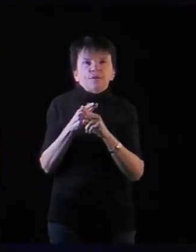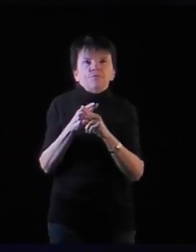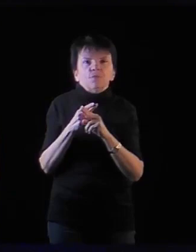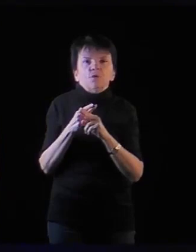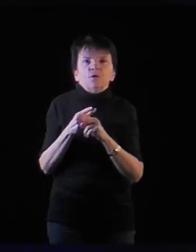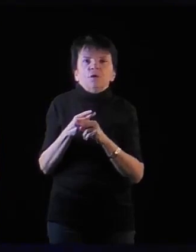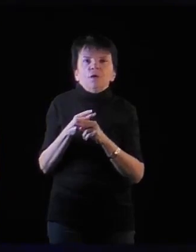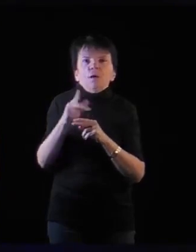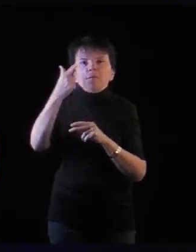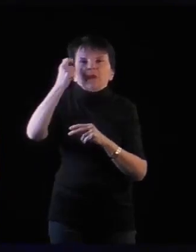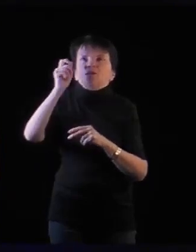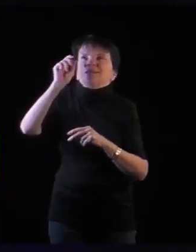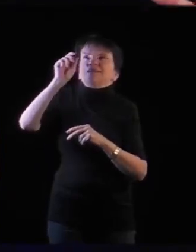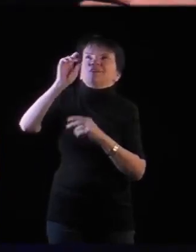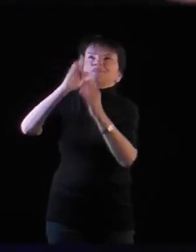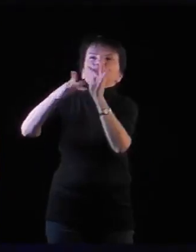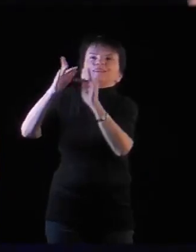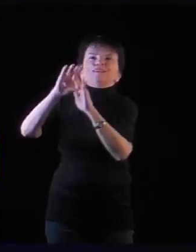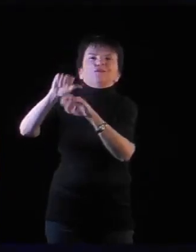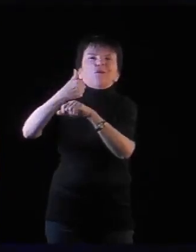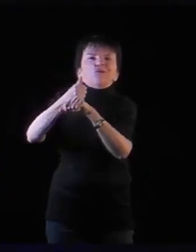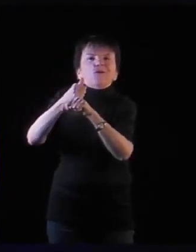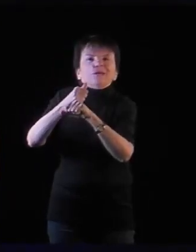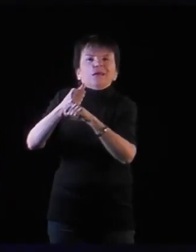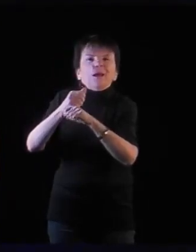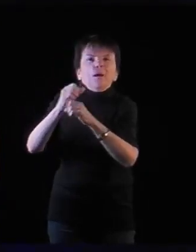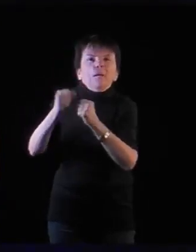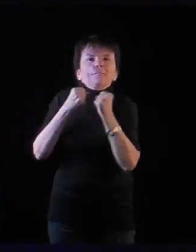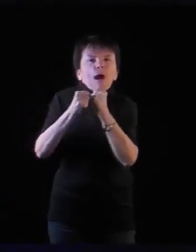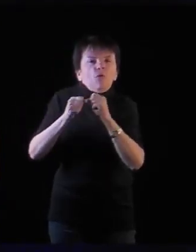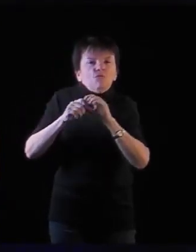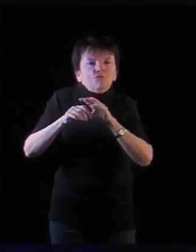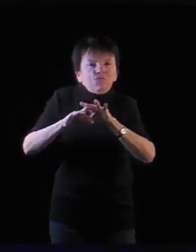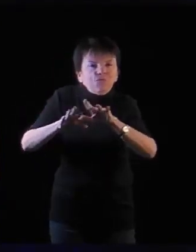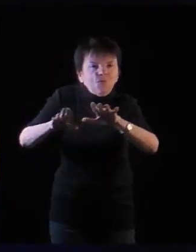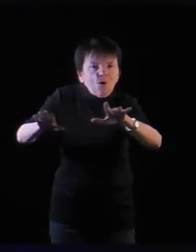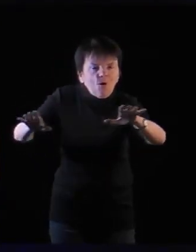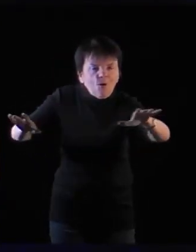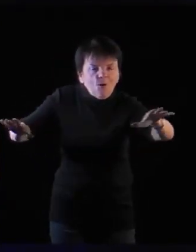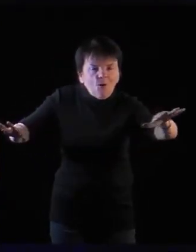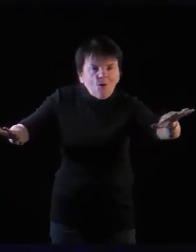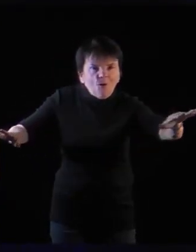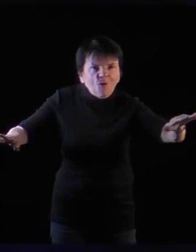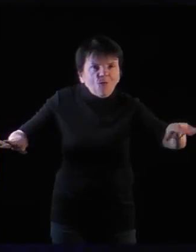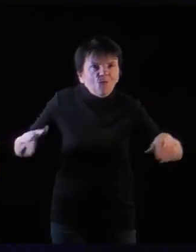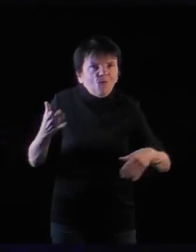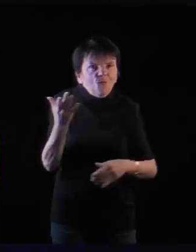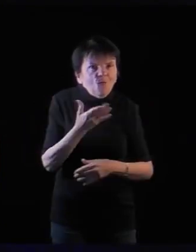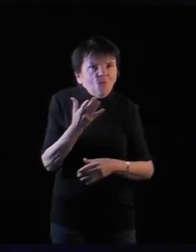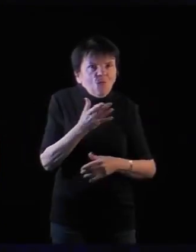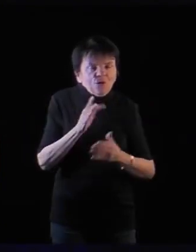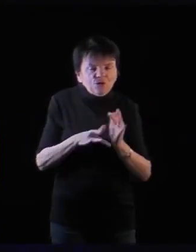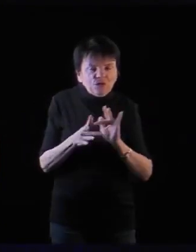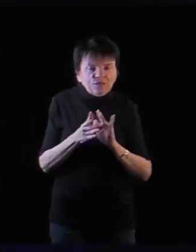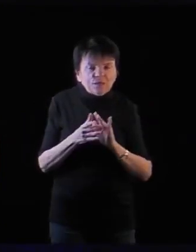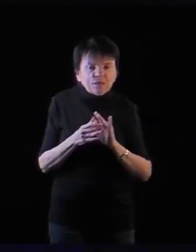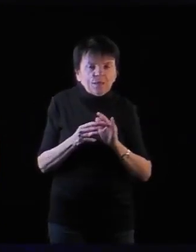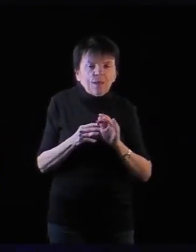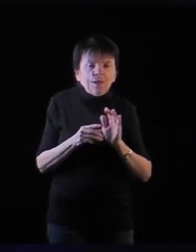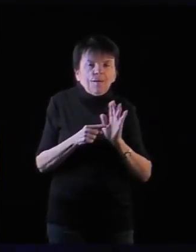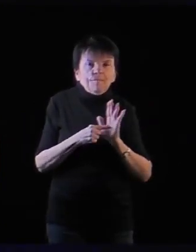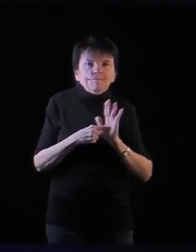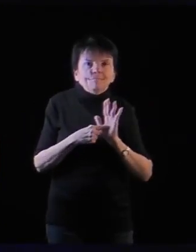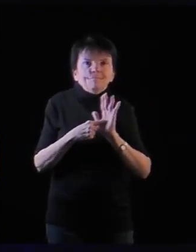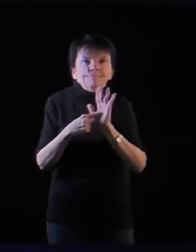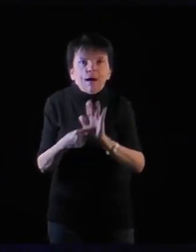then starts to flow. The power flows. Jesus modeled it for us when he prayed